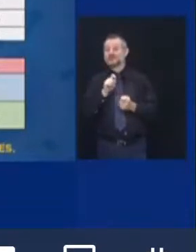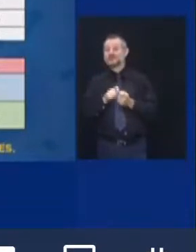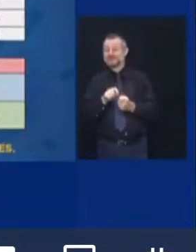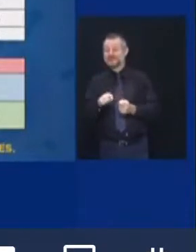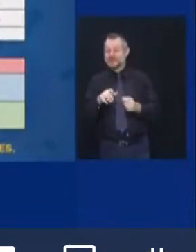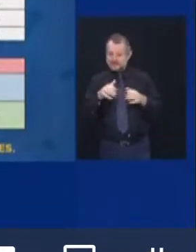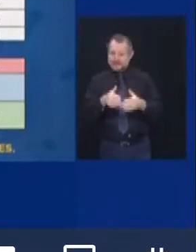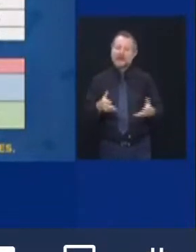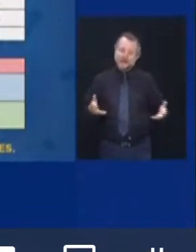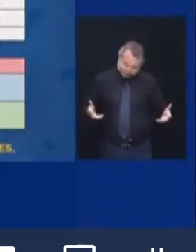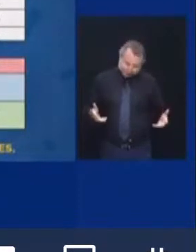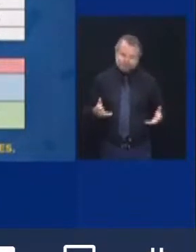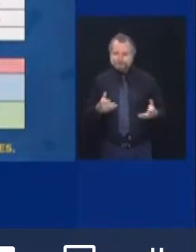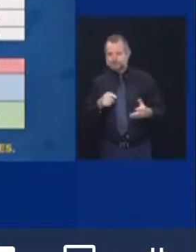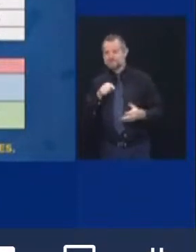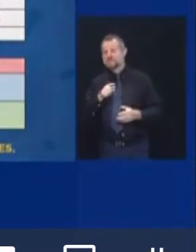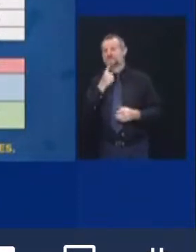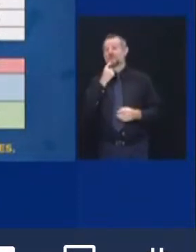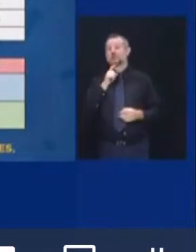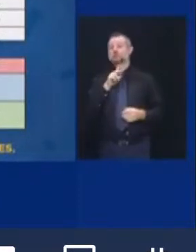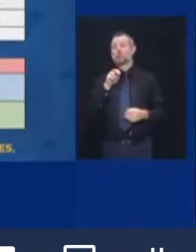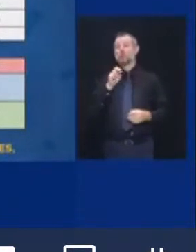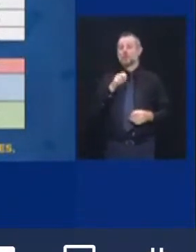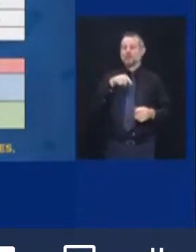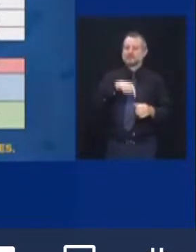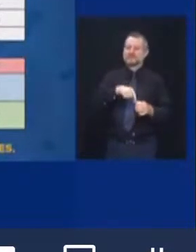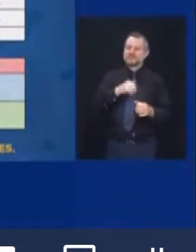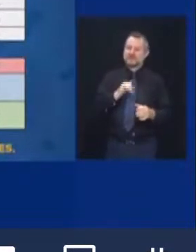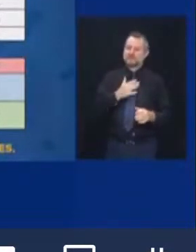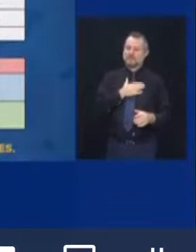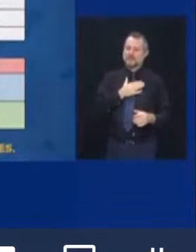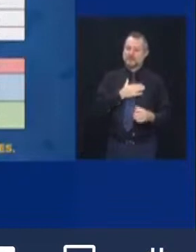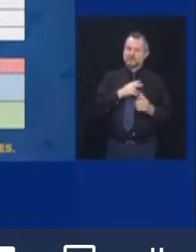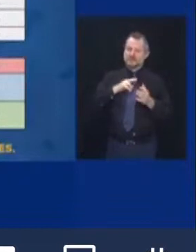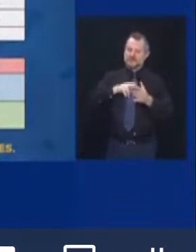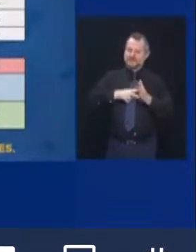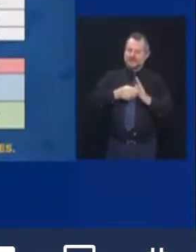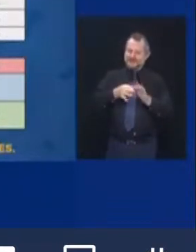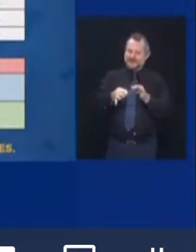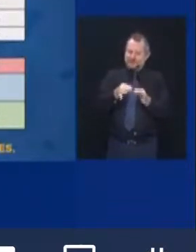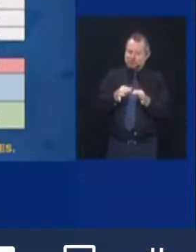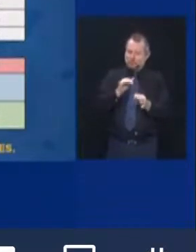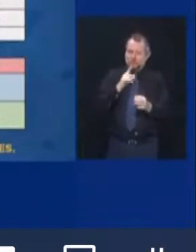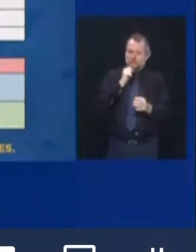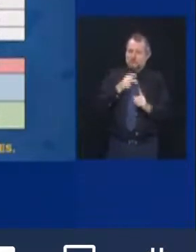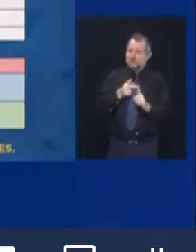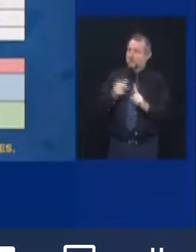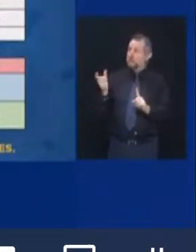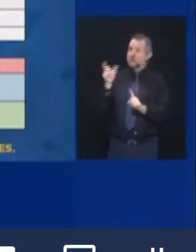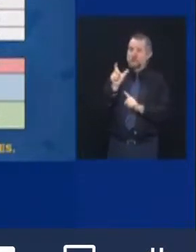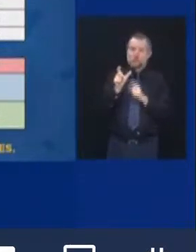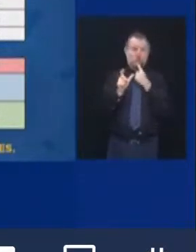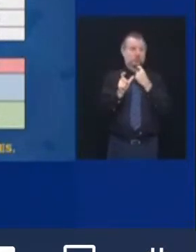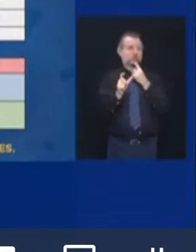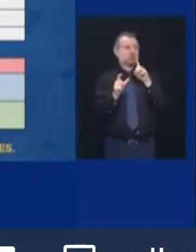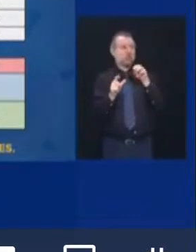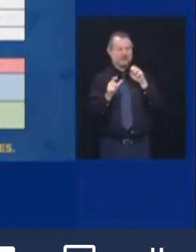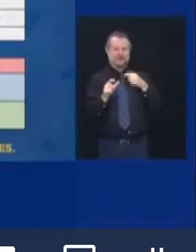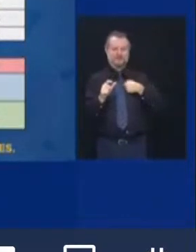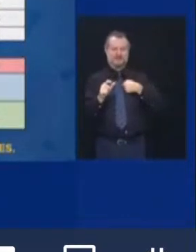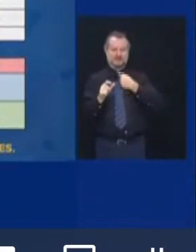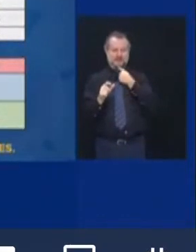zones are what we define as red zones. And I'll show you that in a minute. These are within